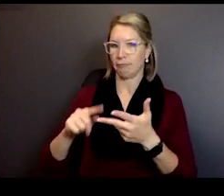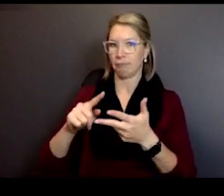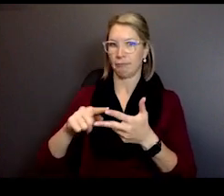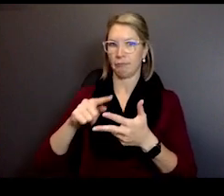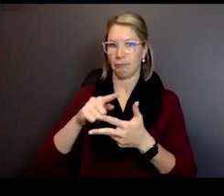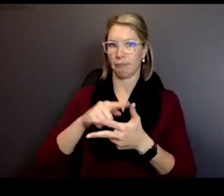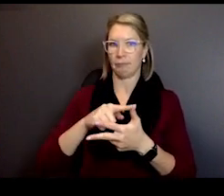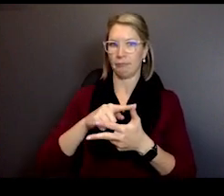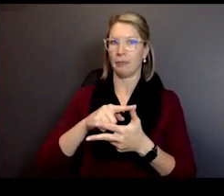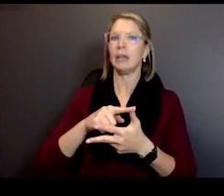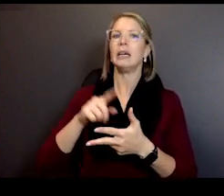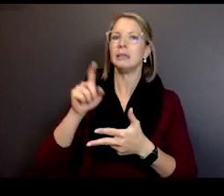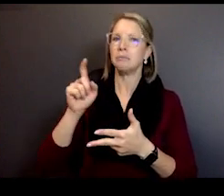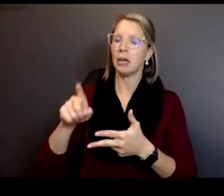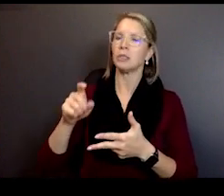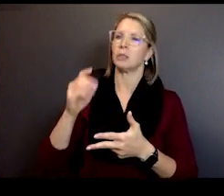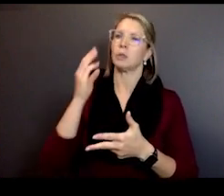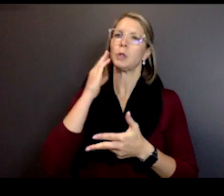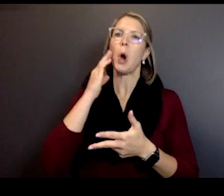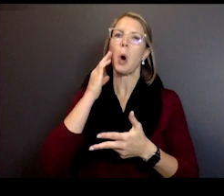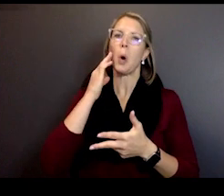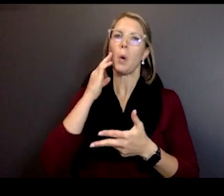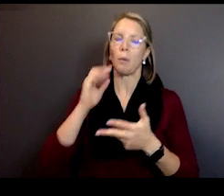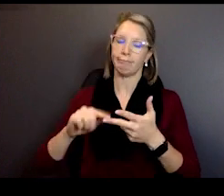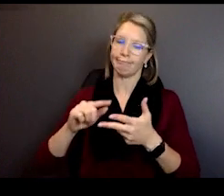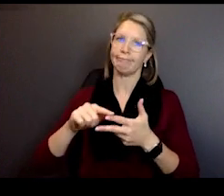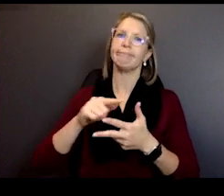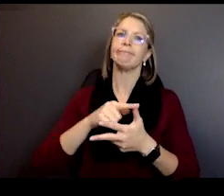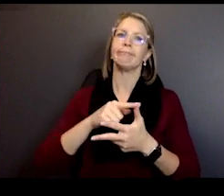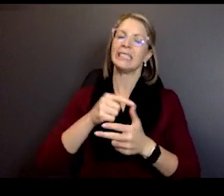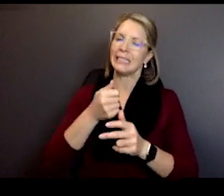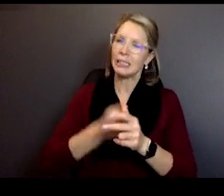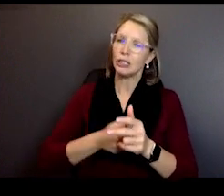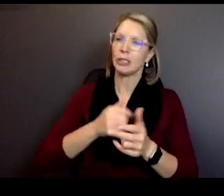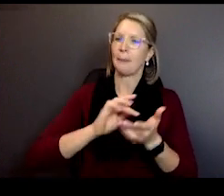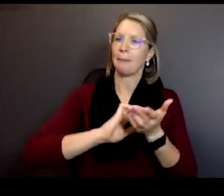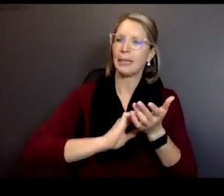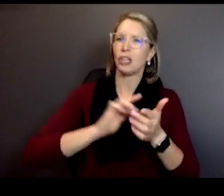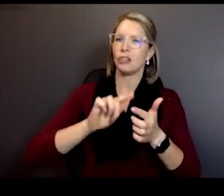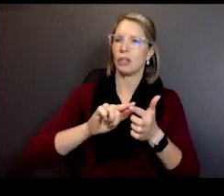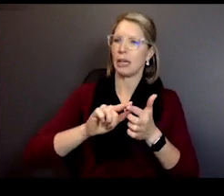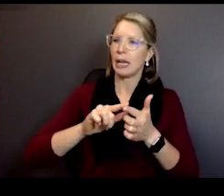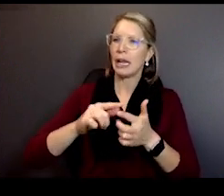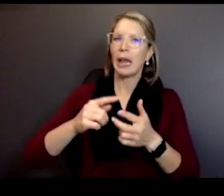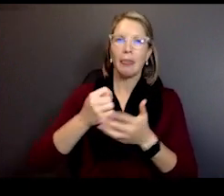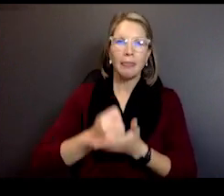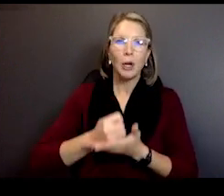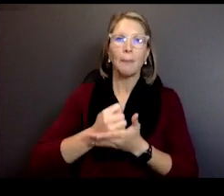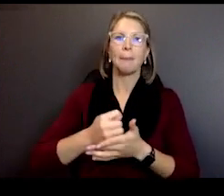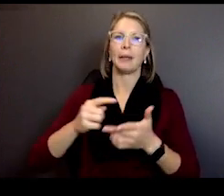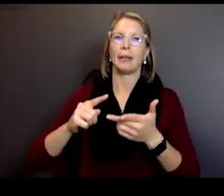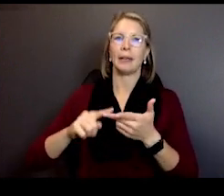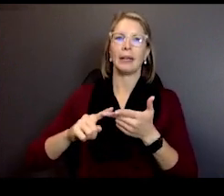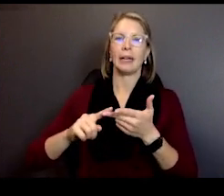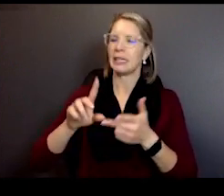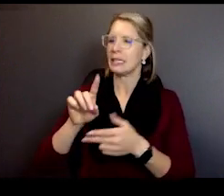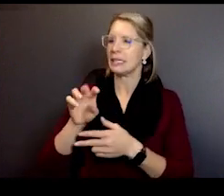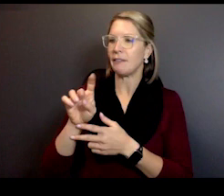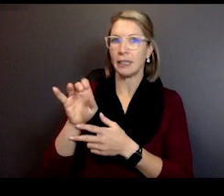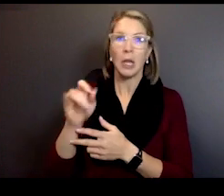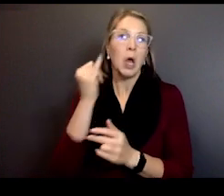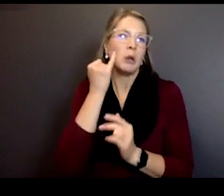present even with the appropriate use of devices, medication, and therapy. In this case, the patient